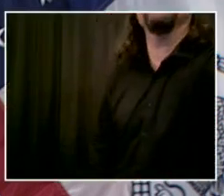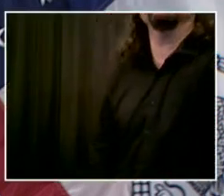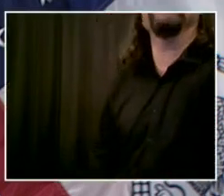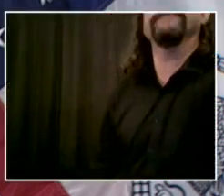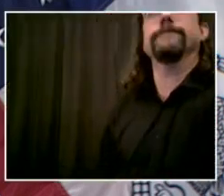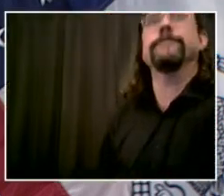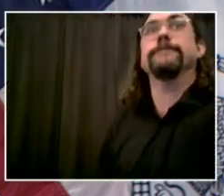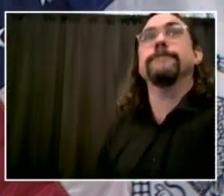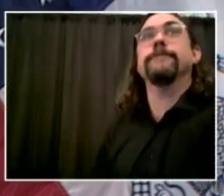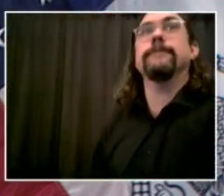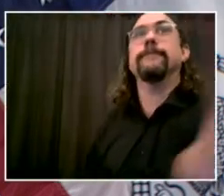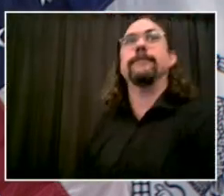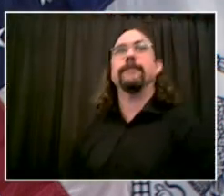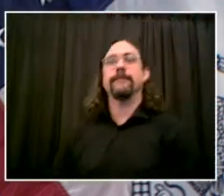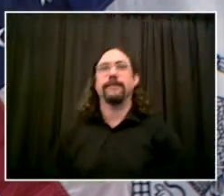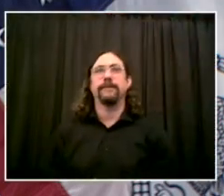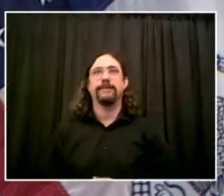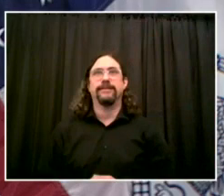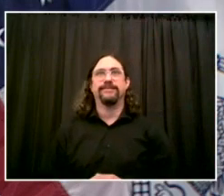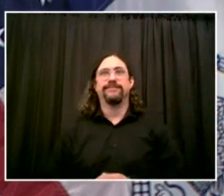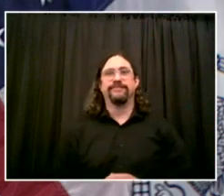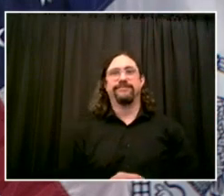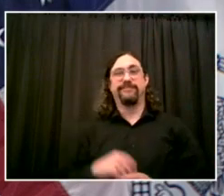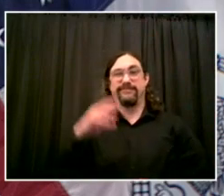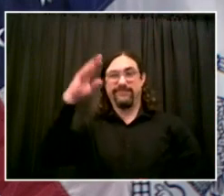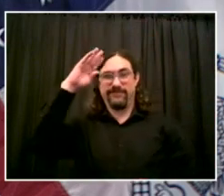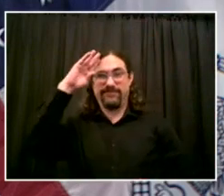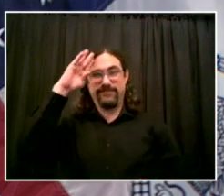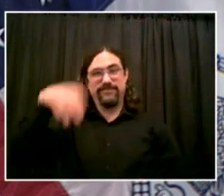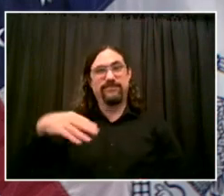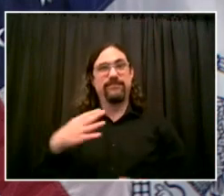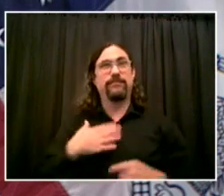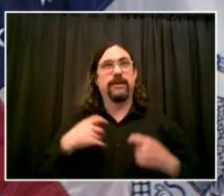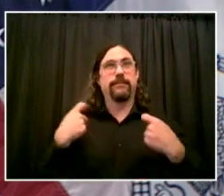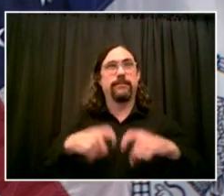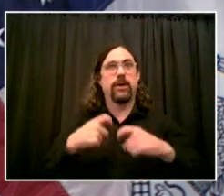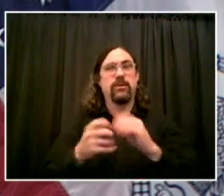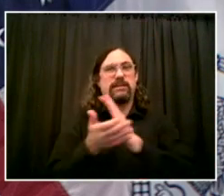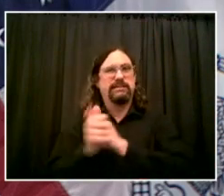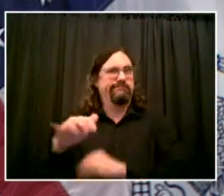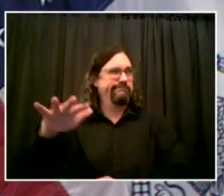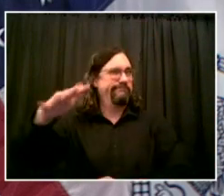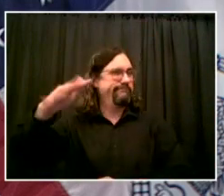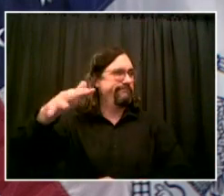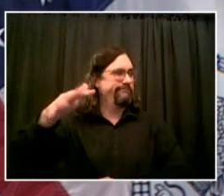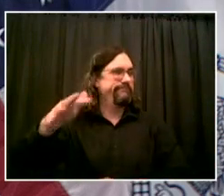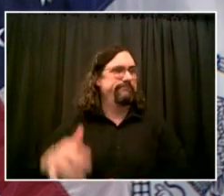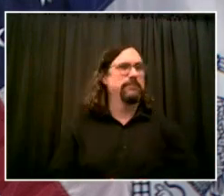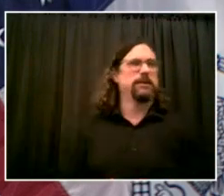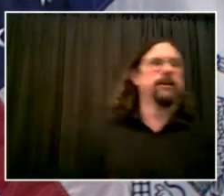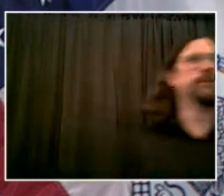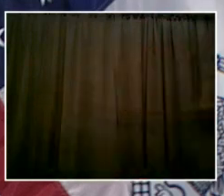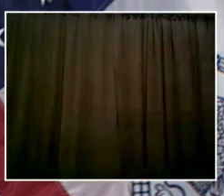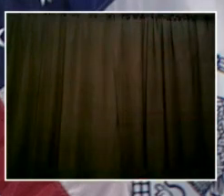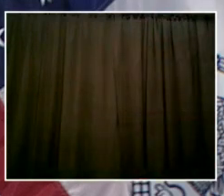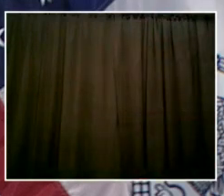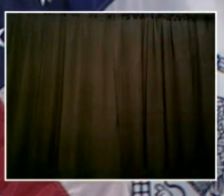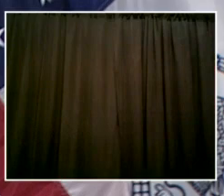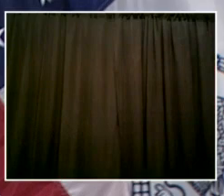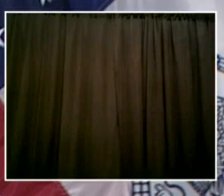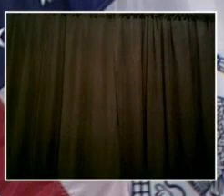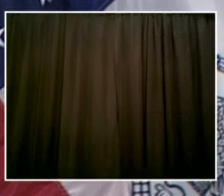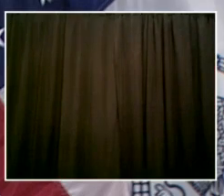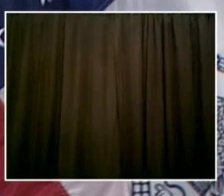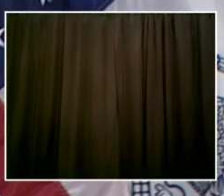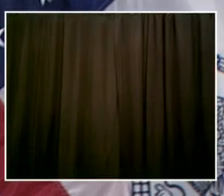from our colleagues in the media. And please let me know the name and outlet of each journalist. Hi all,